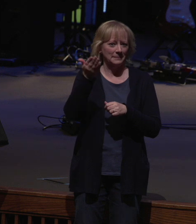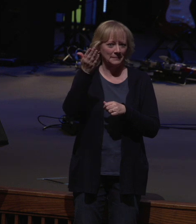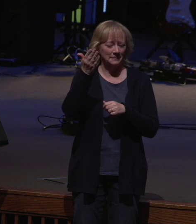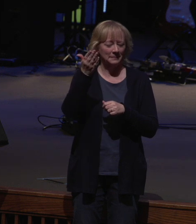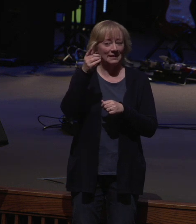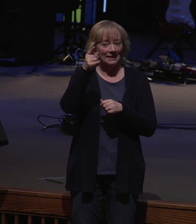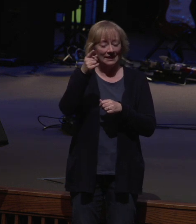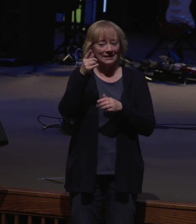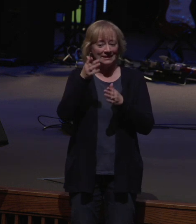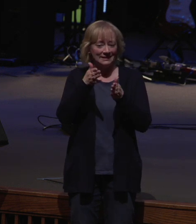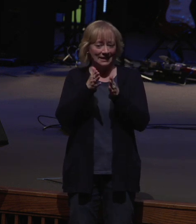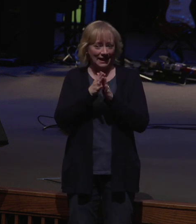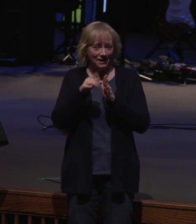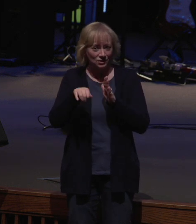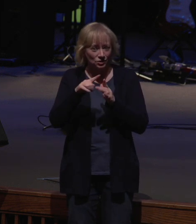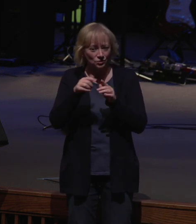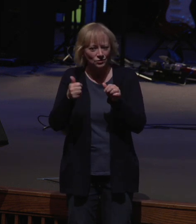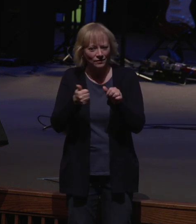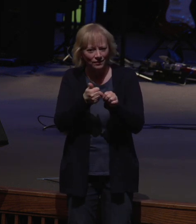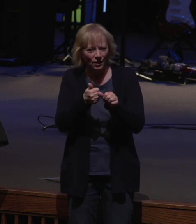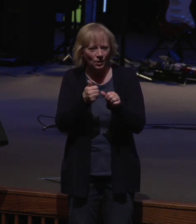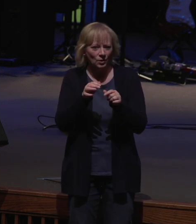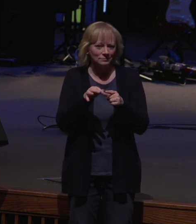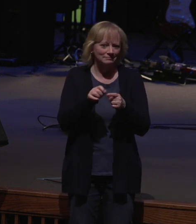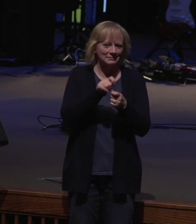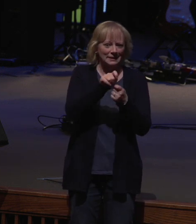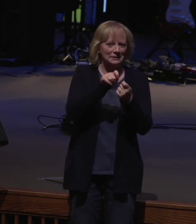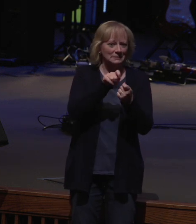And he's asking you to follow him on a certain path.